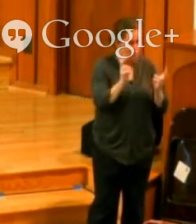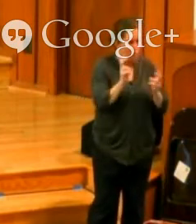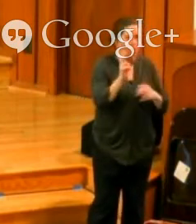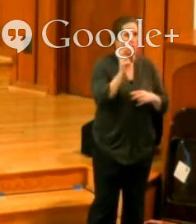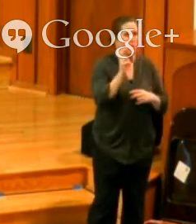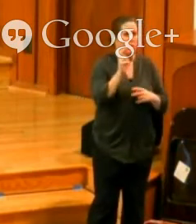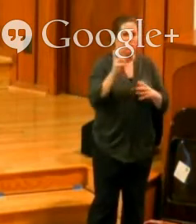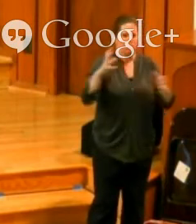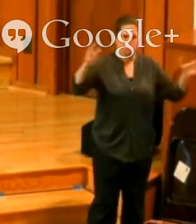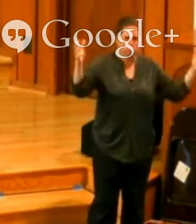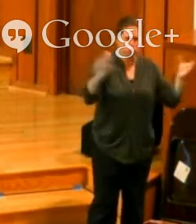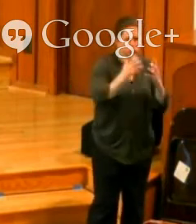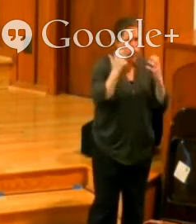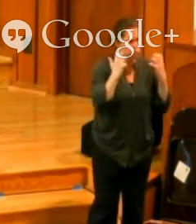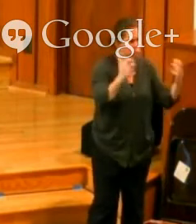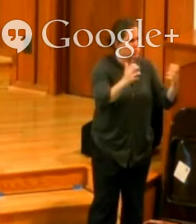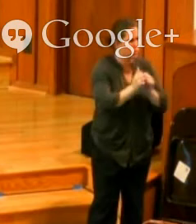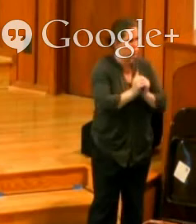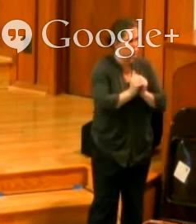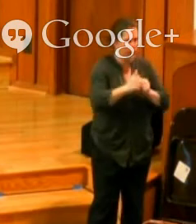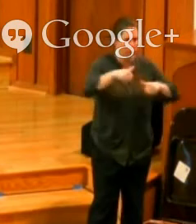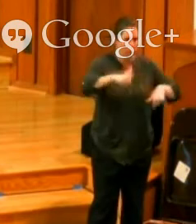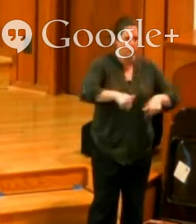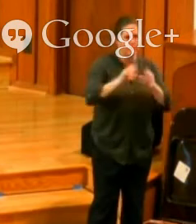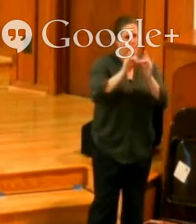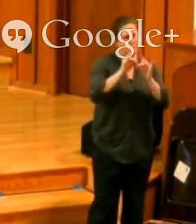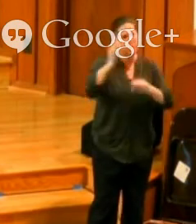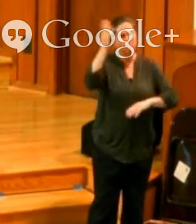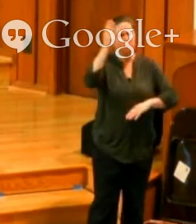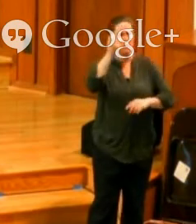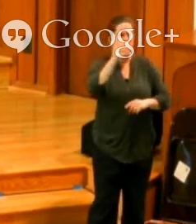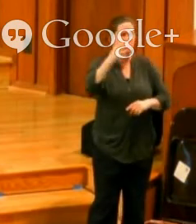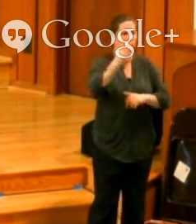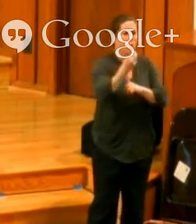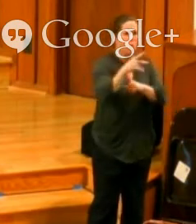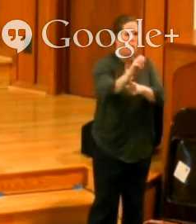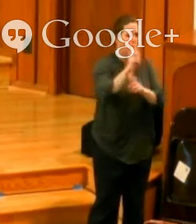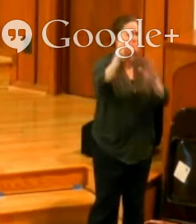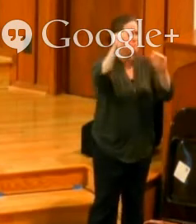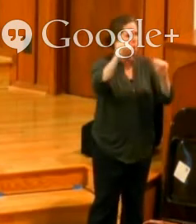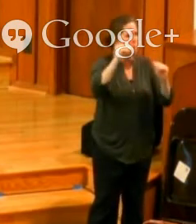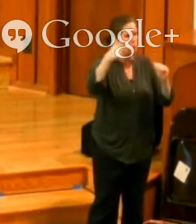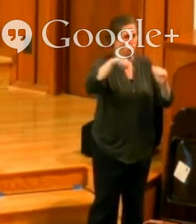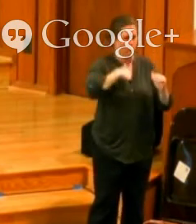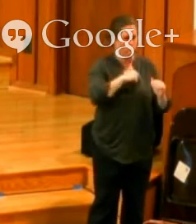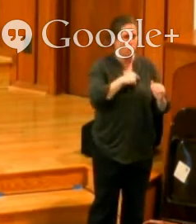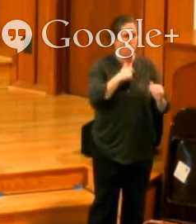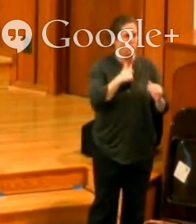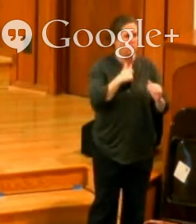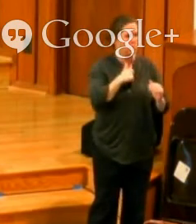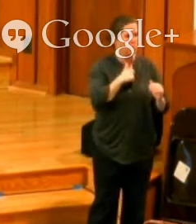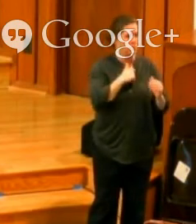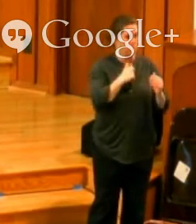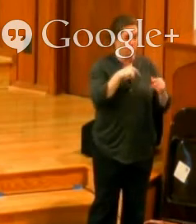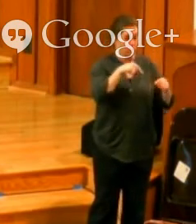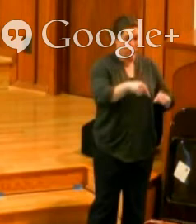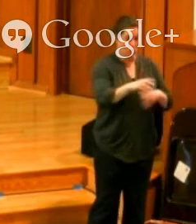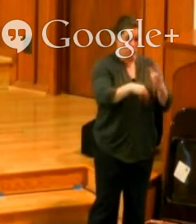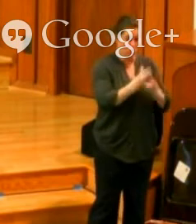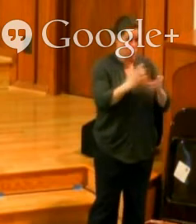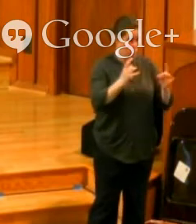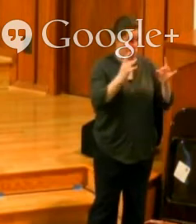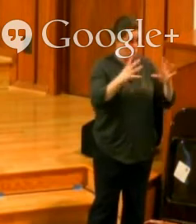together and we can share in this message of hope that you have for us this evening. The solution for the worldwide crisis,